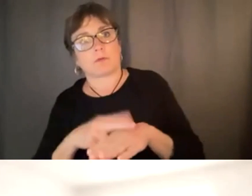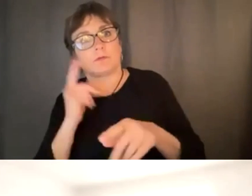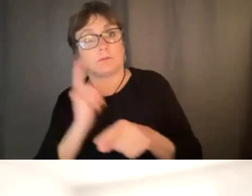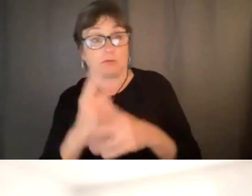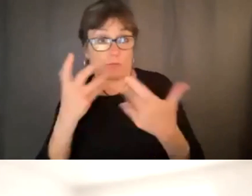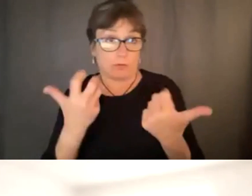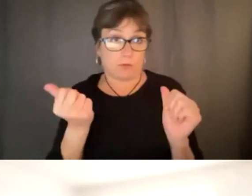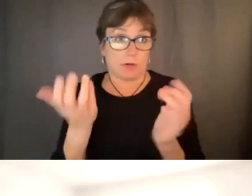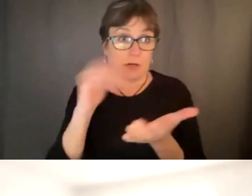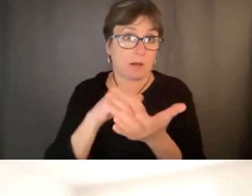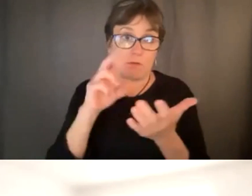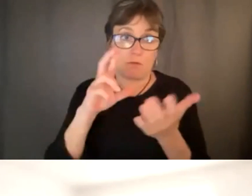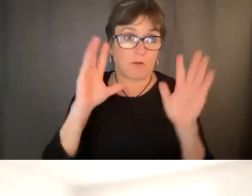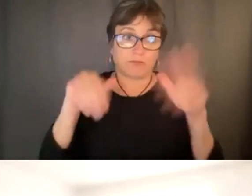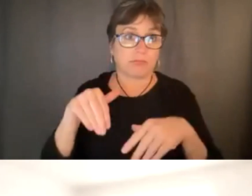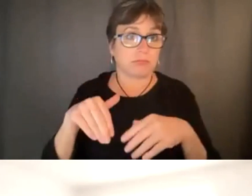to try again?